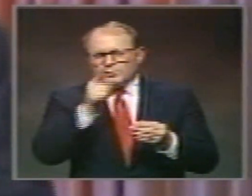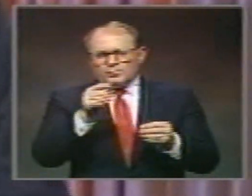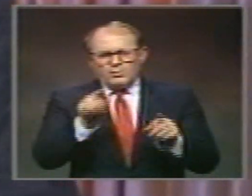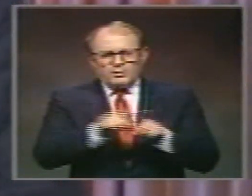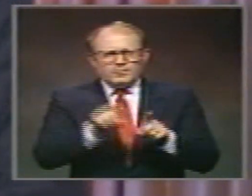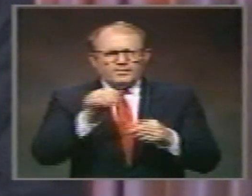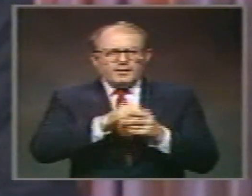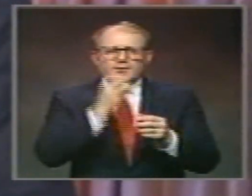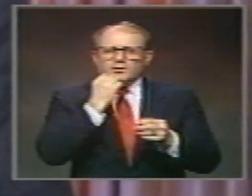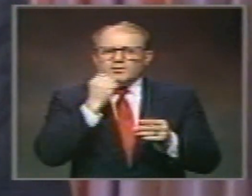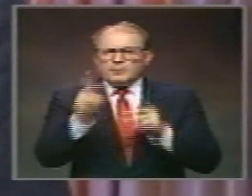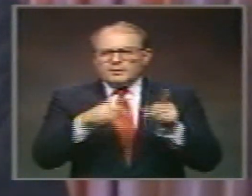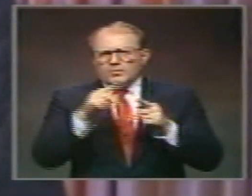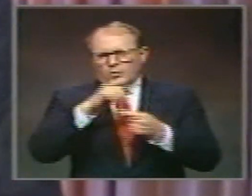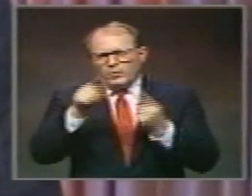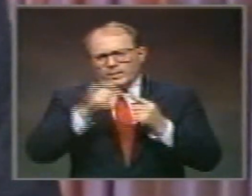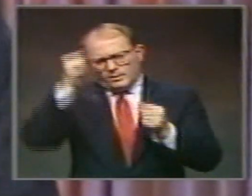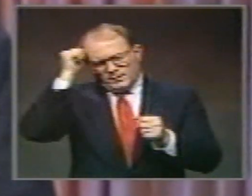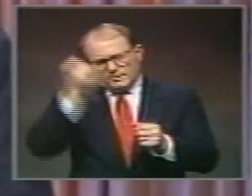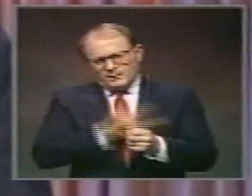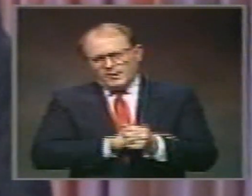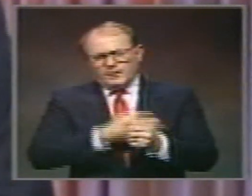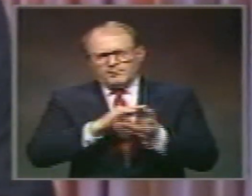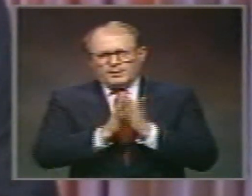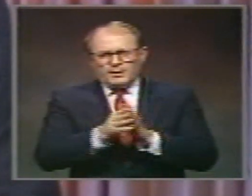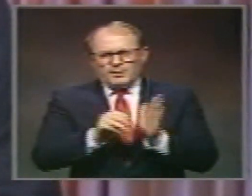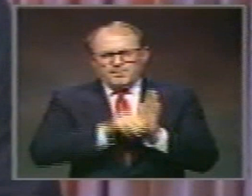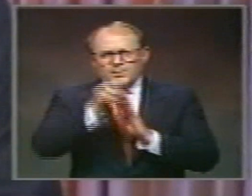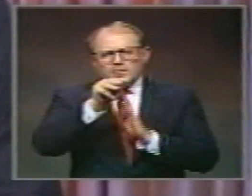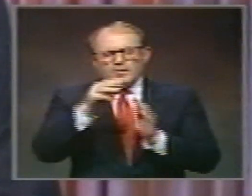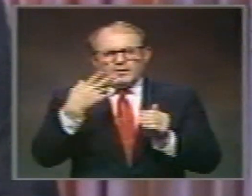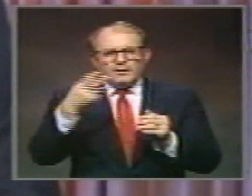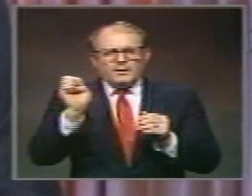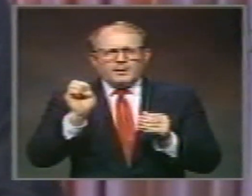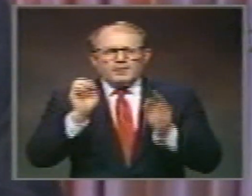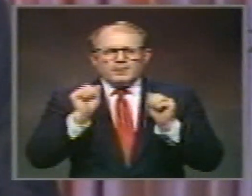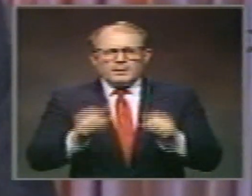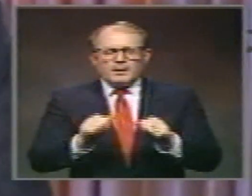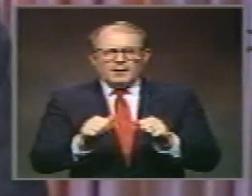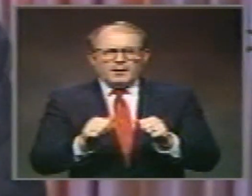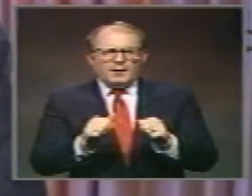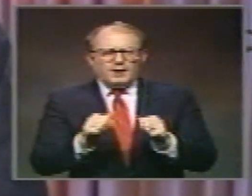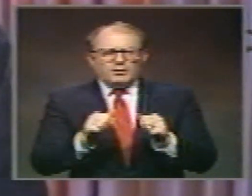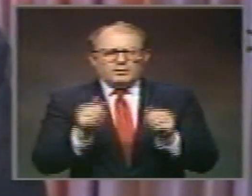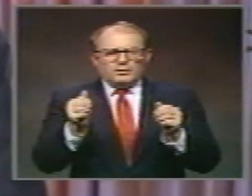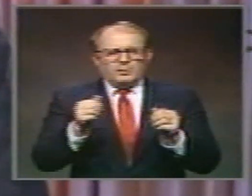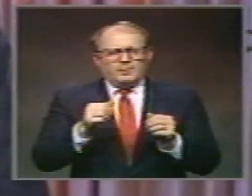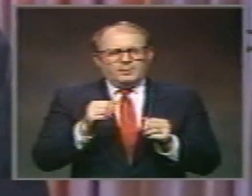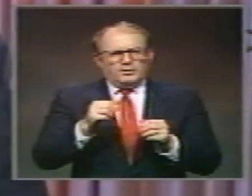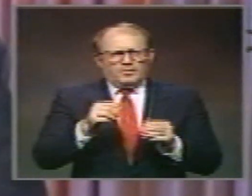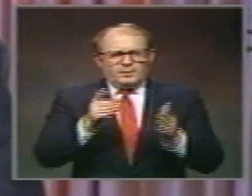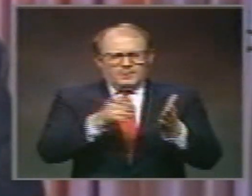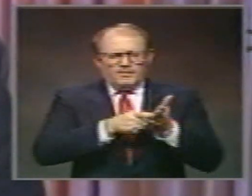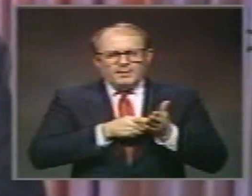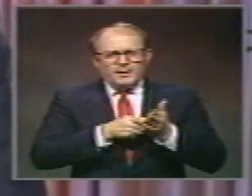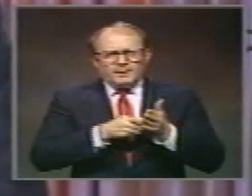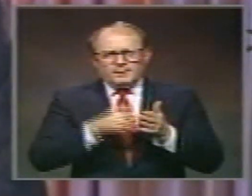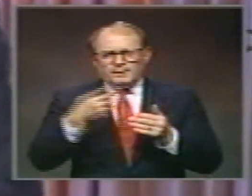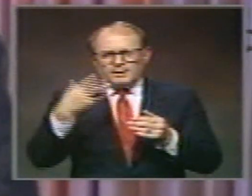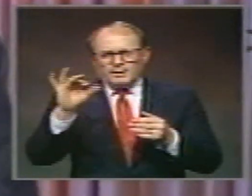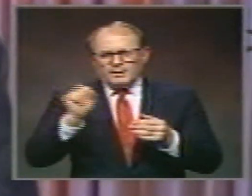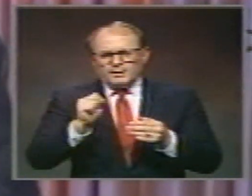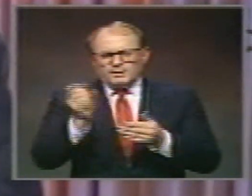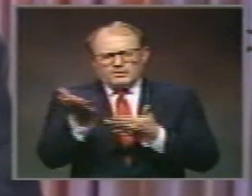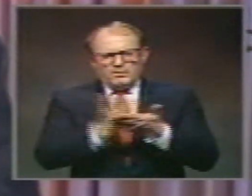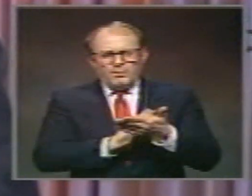also, that when a son came to the years of maturity, he could legally and lawfully demand his part of